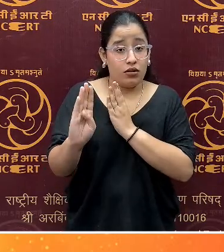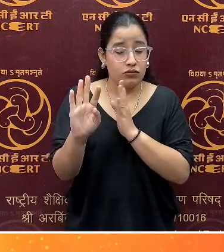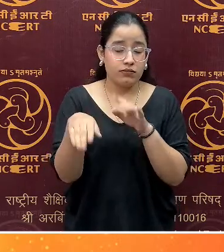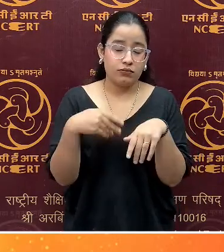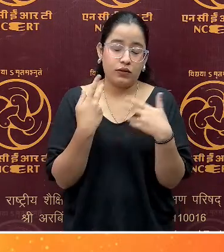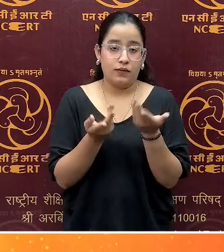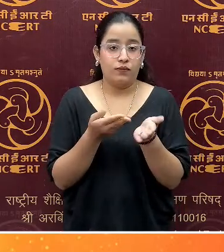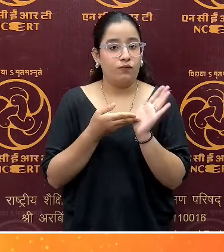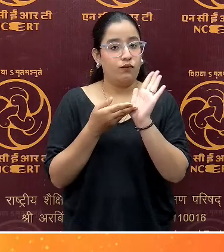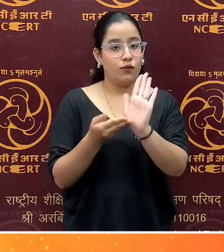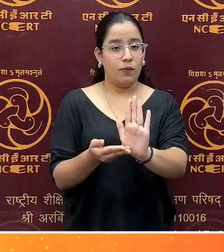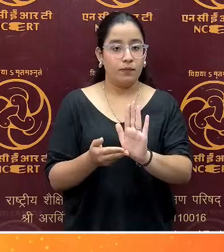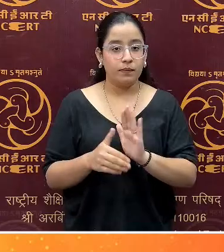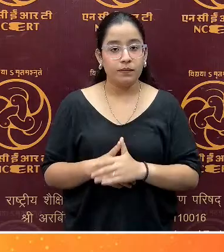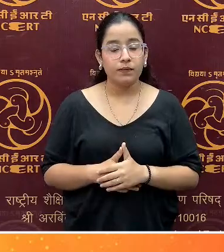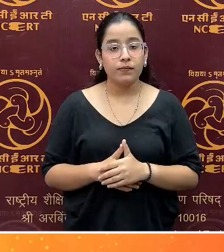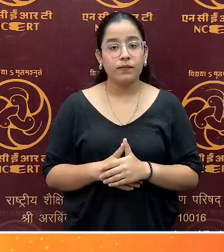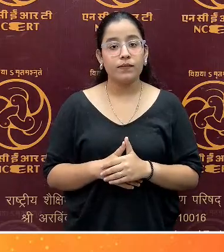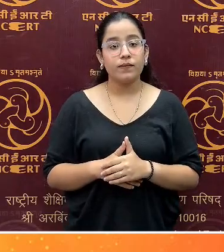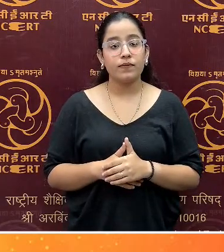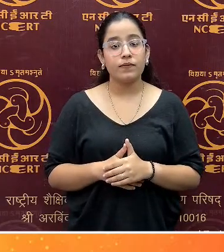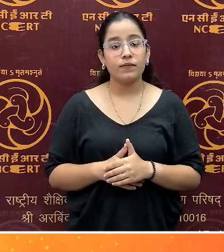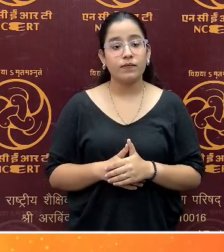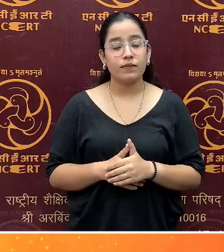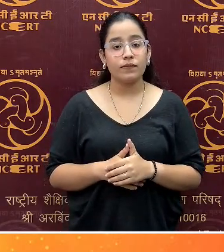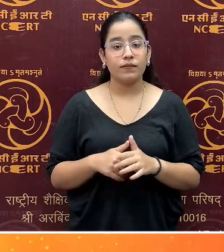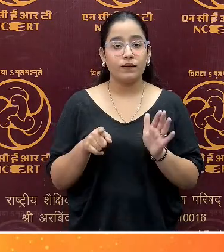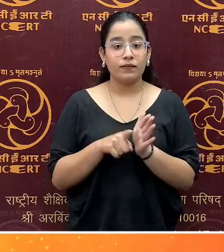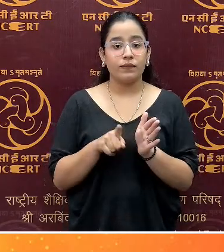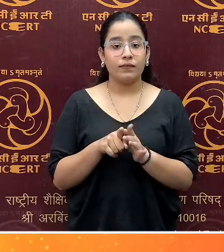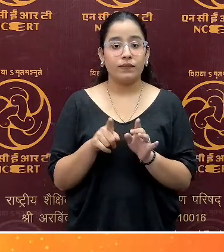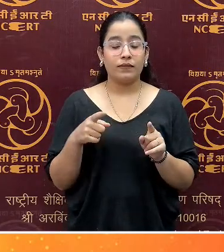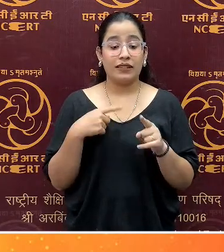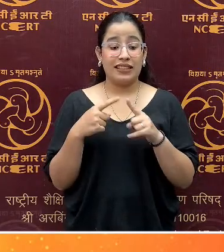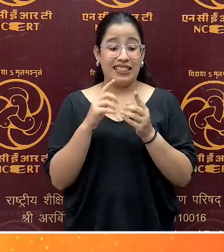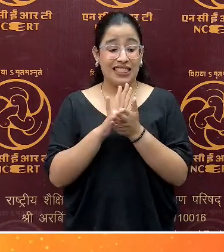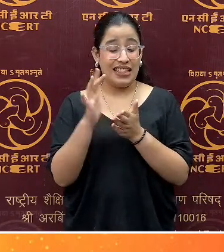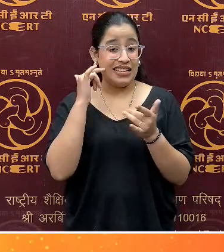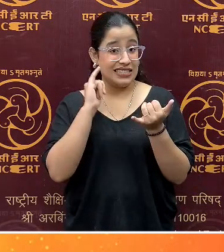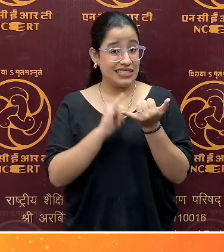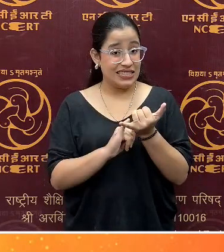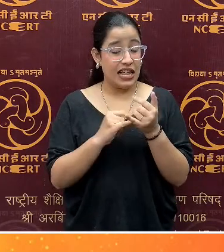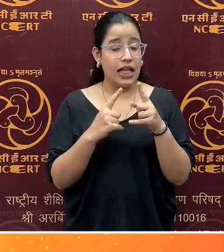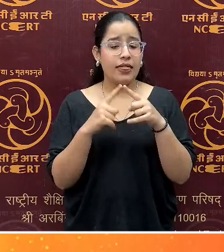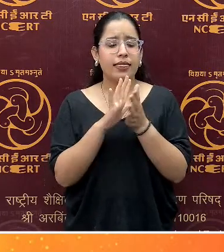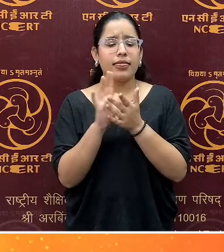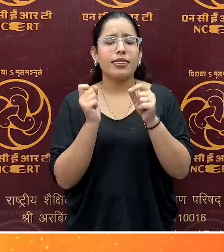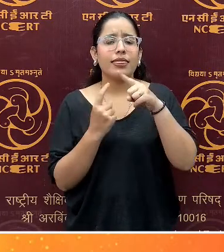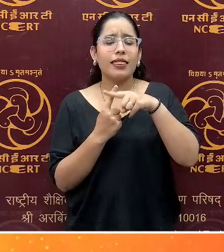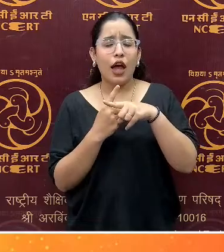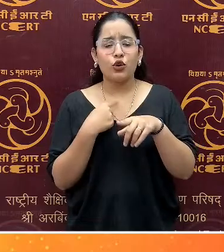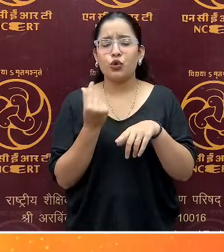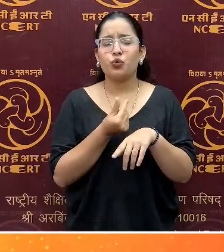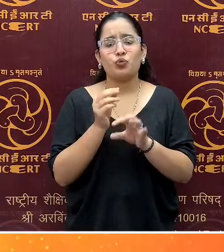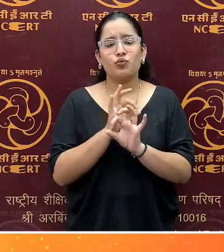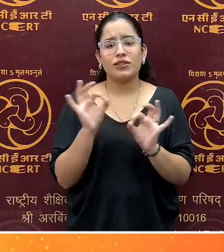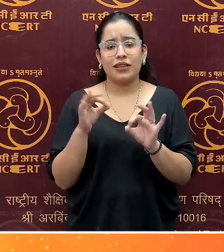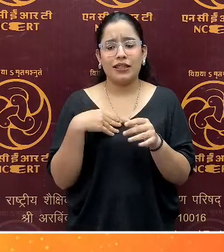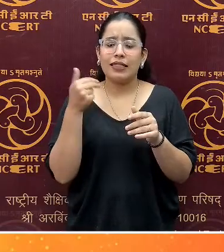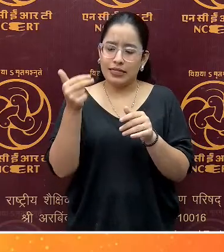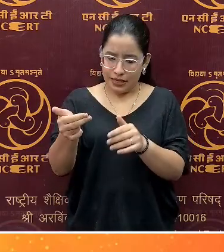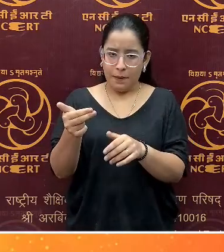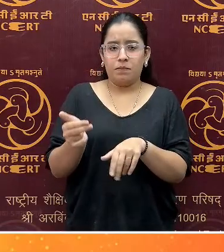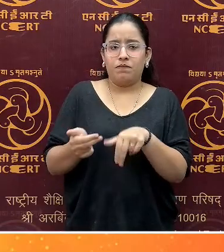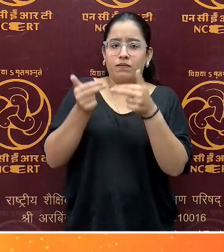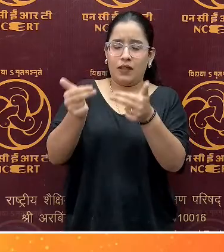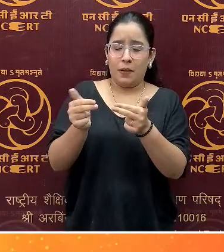So let us name all this so that we don't use the word this and that. Like I said just now, this vector. What is that vector? Let's